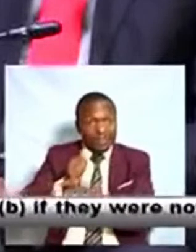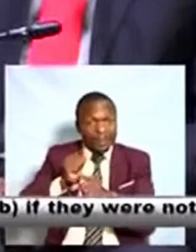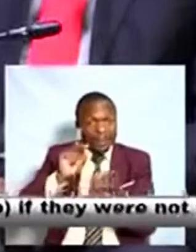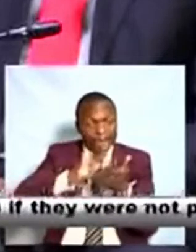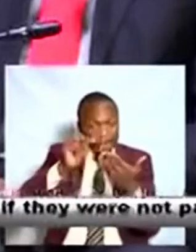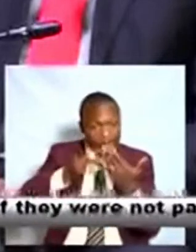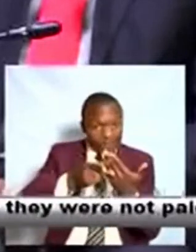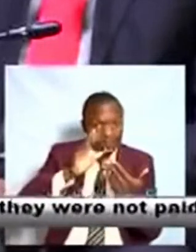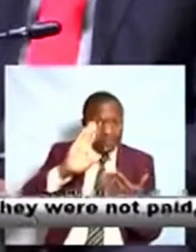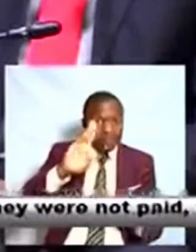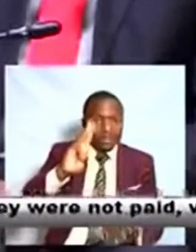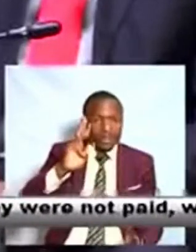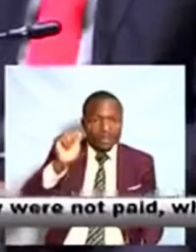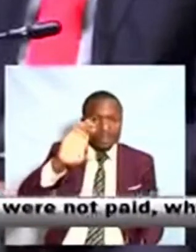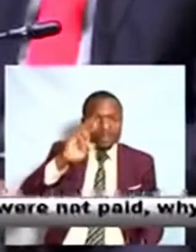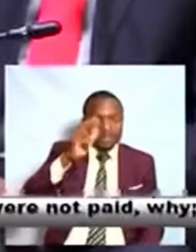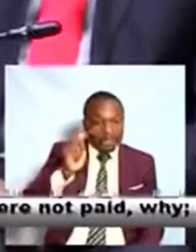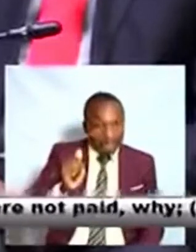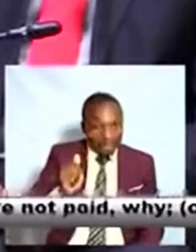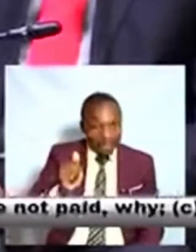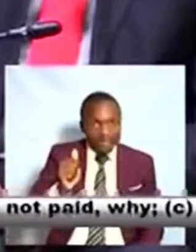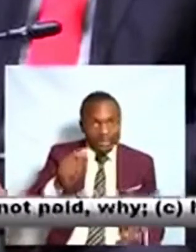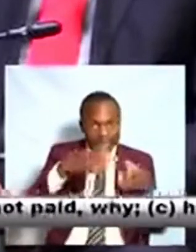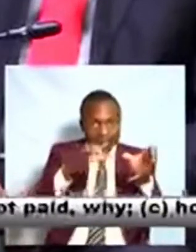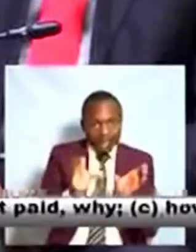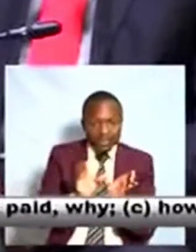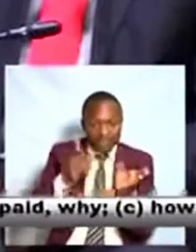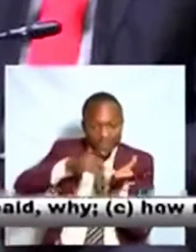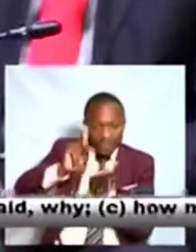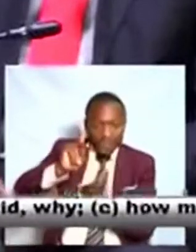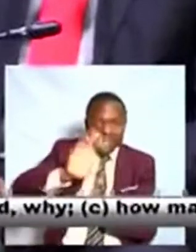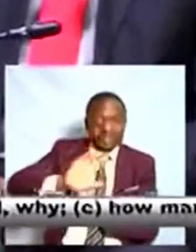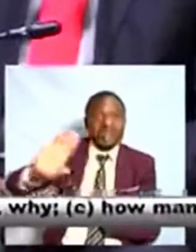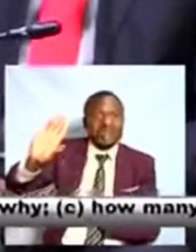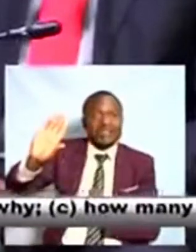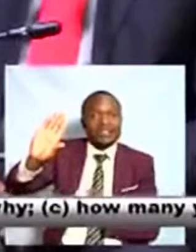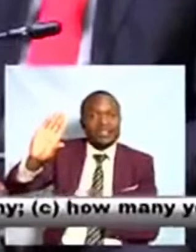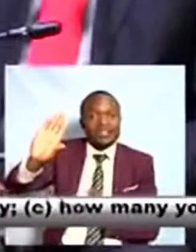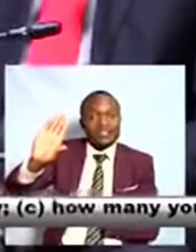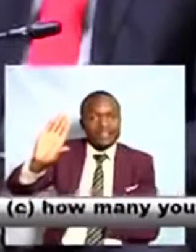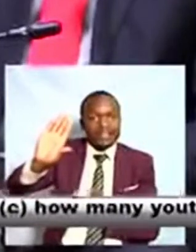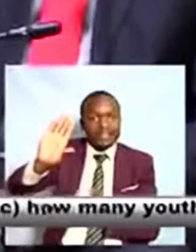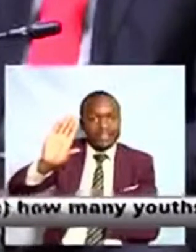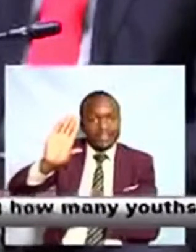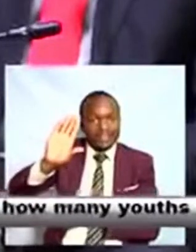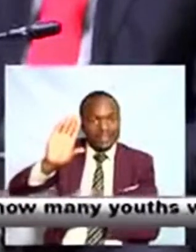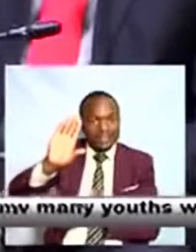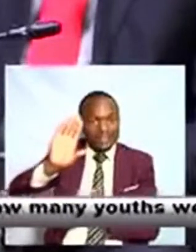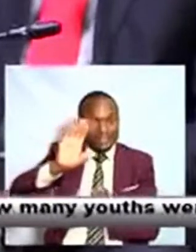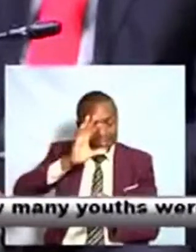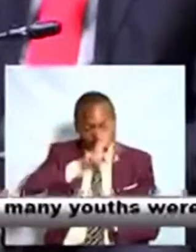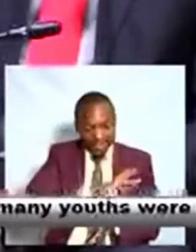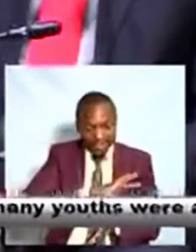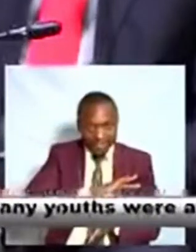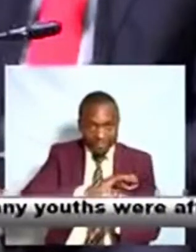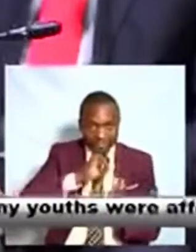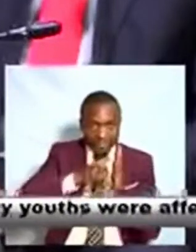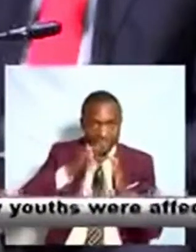in Wacha parliamentary constituency were paid their allowances as of June